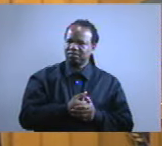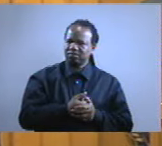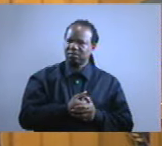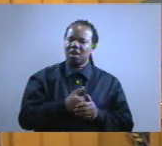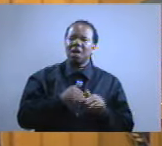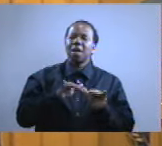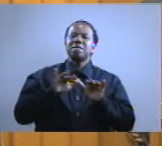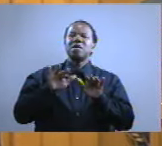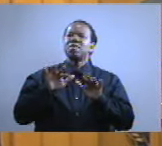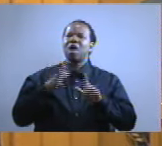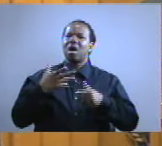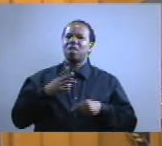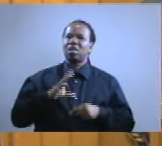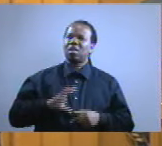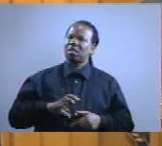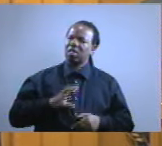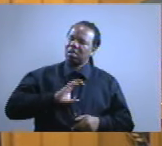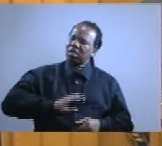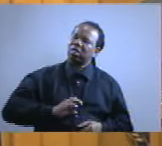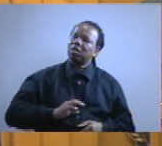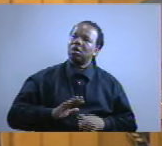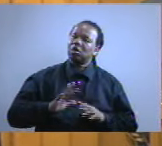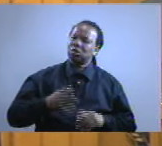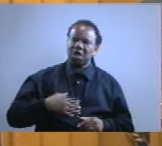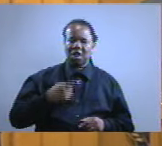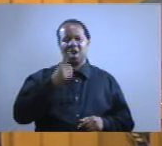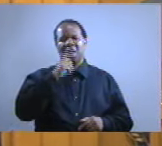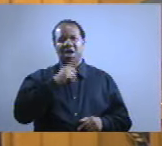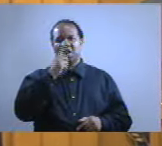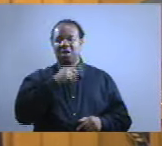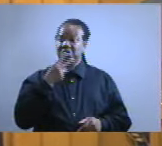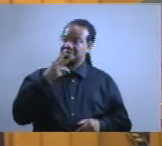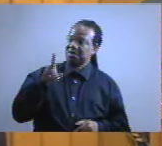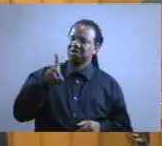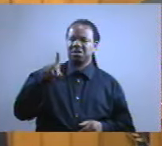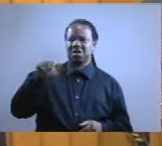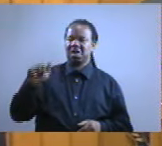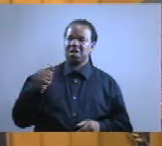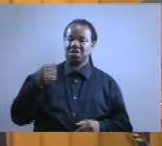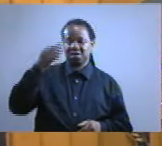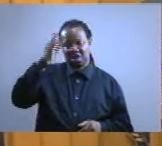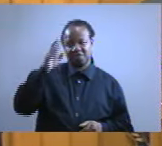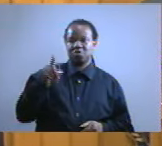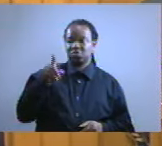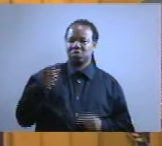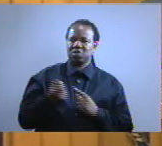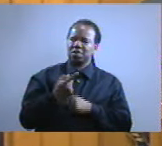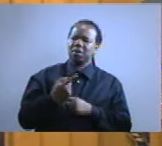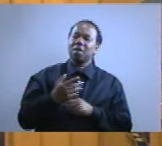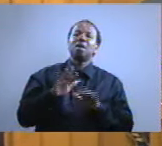be cowed by the ANC's disparaging lies about the DA in government. I would like to take this